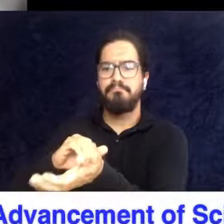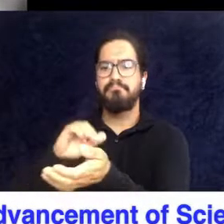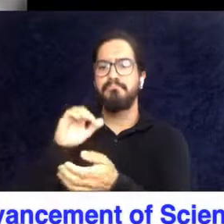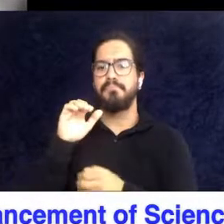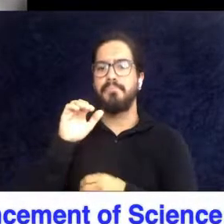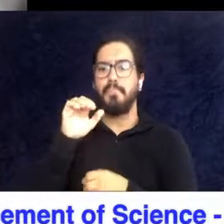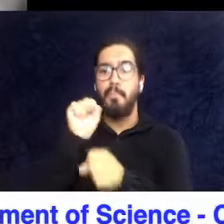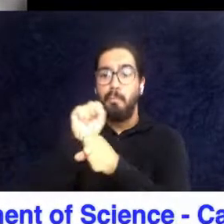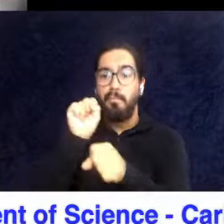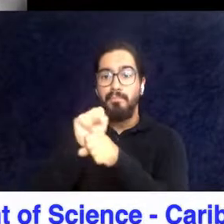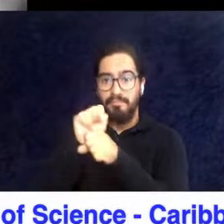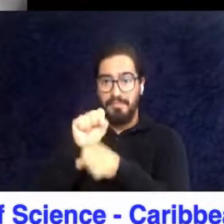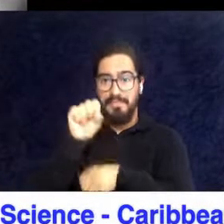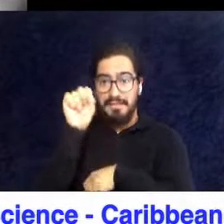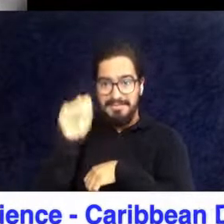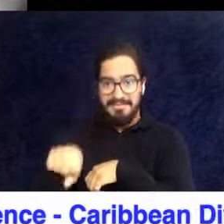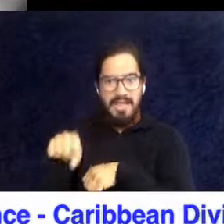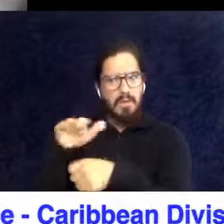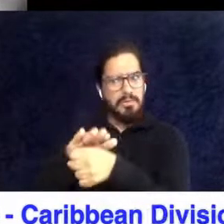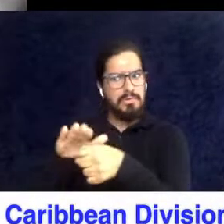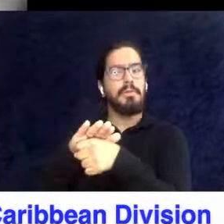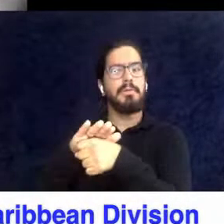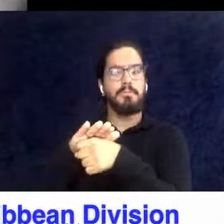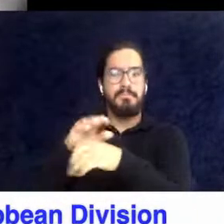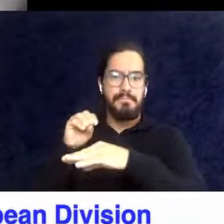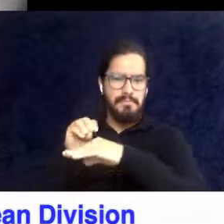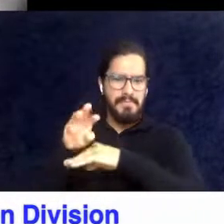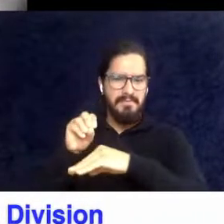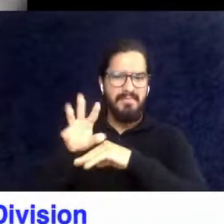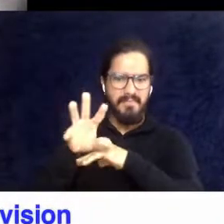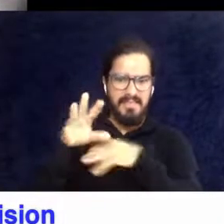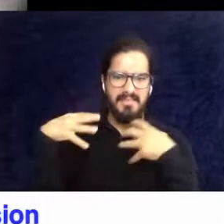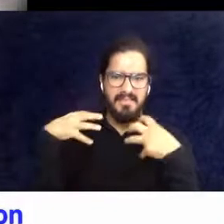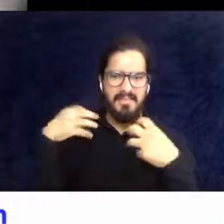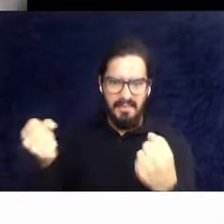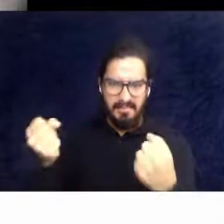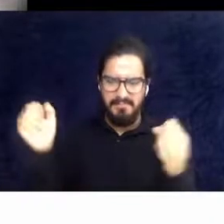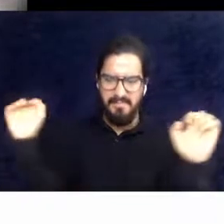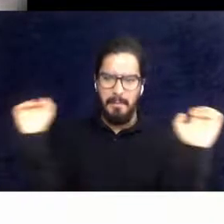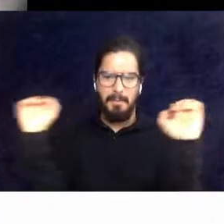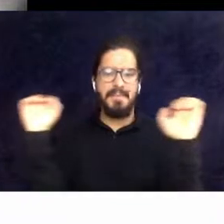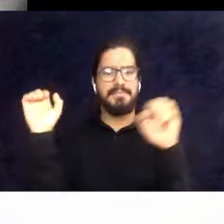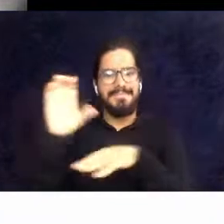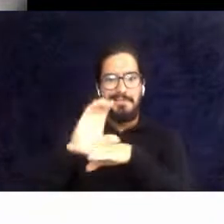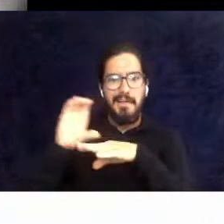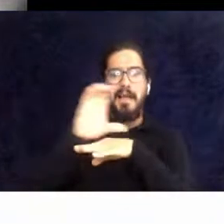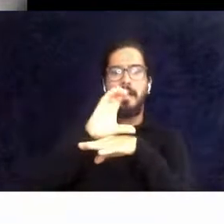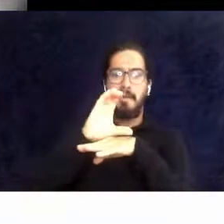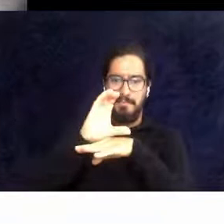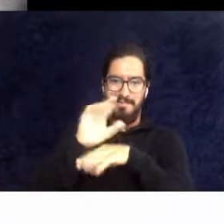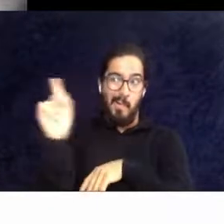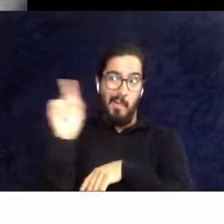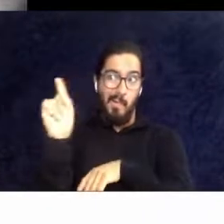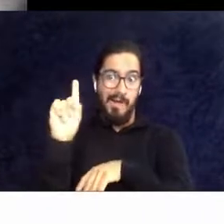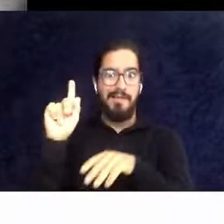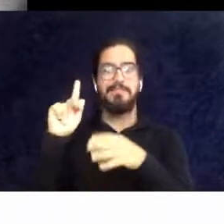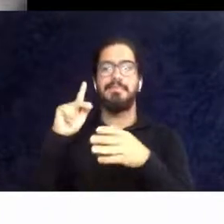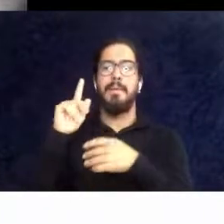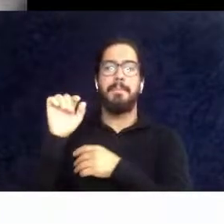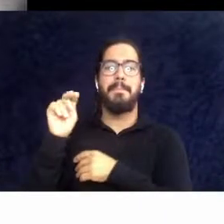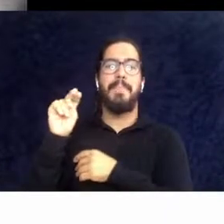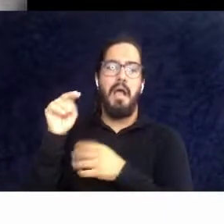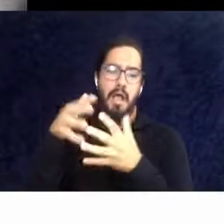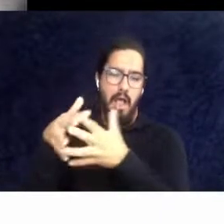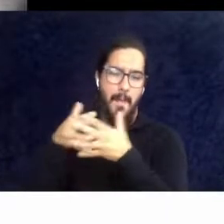she's the advisor for the Health Emergency Caribbean sub-region in the Pan American Health Organization and the World